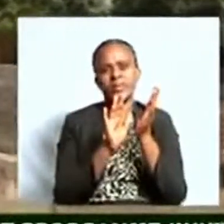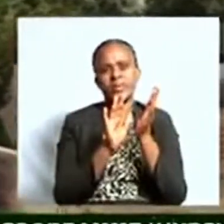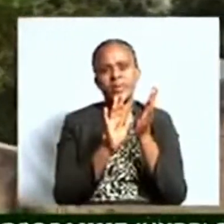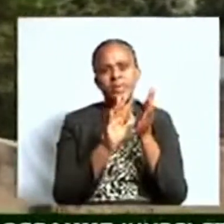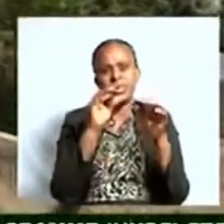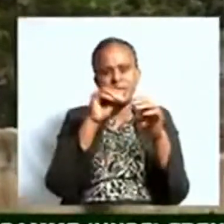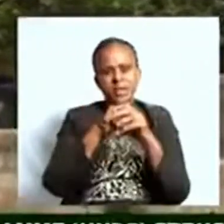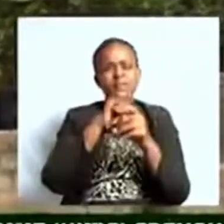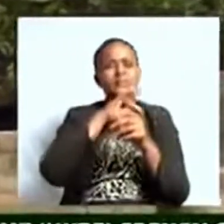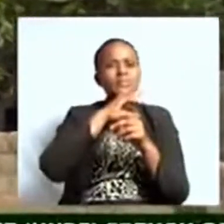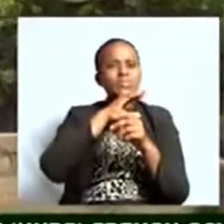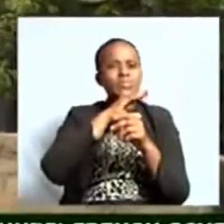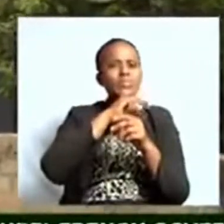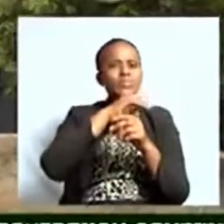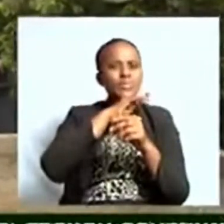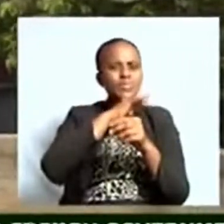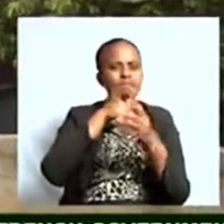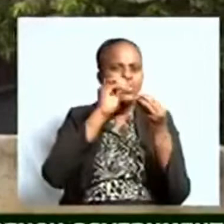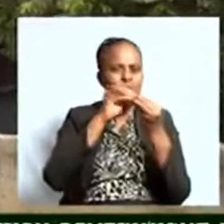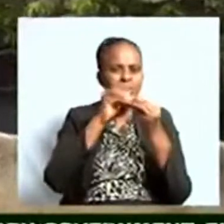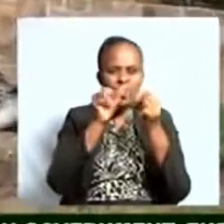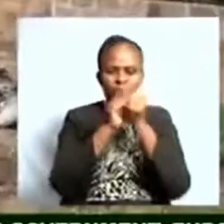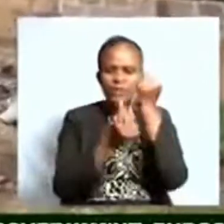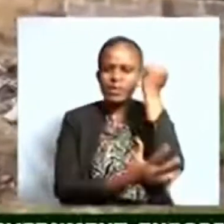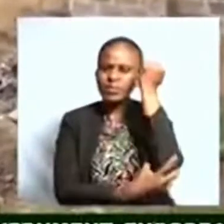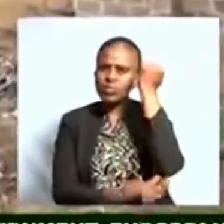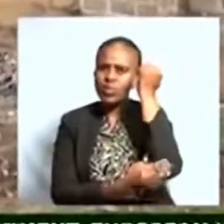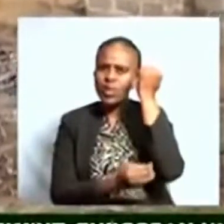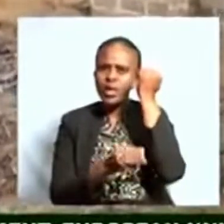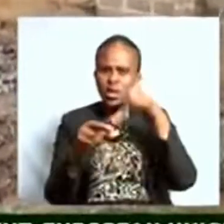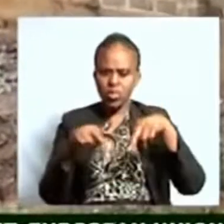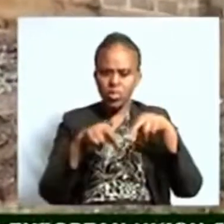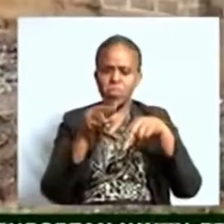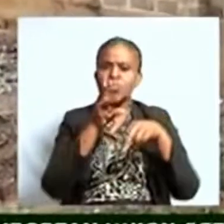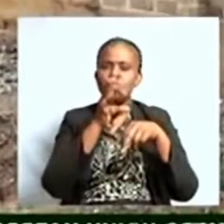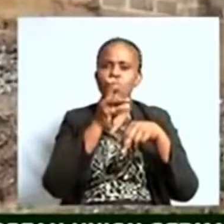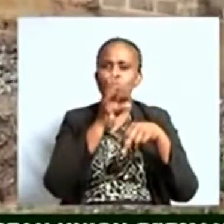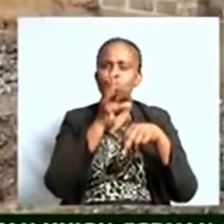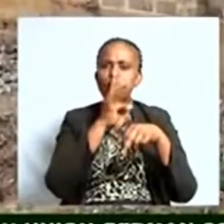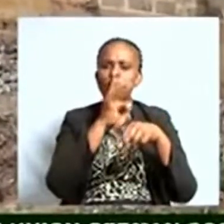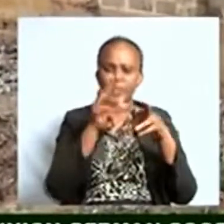including garbage, the issues of garbage and poor drainage system. The